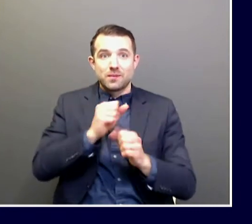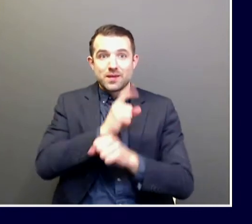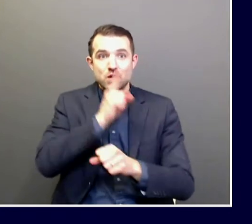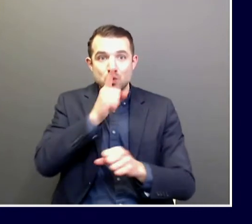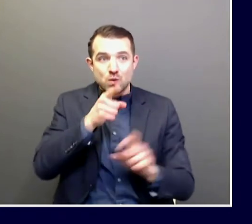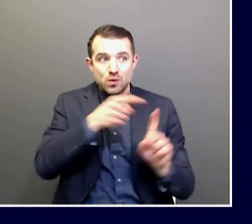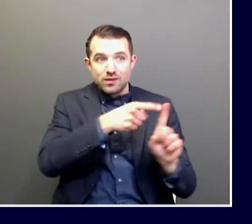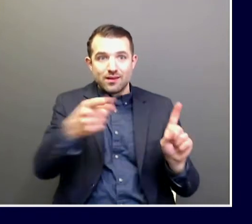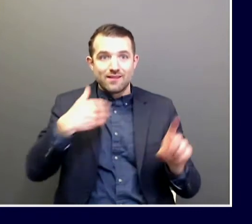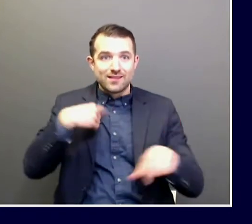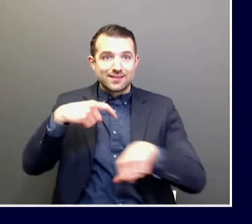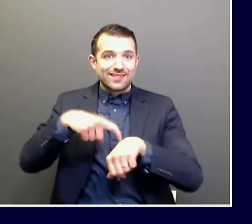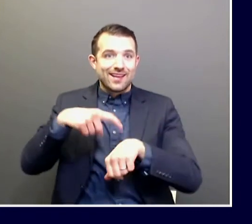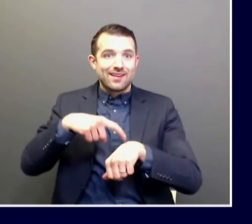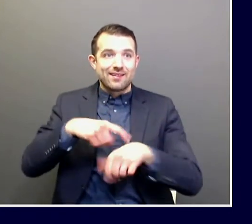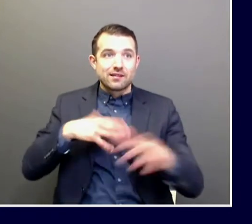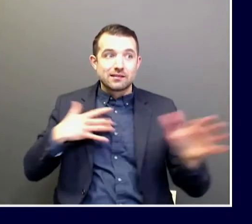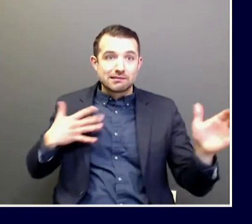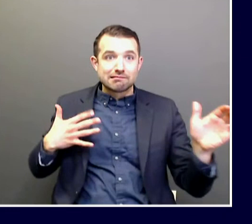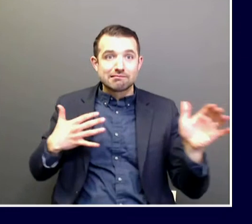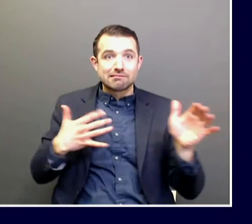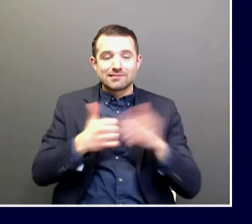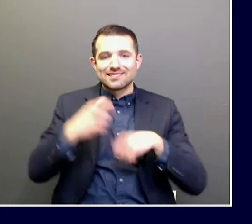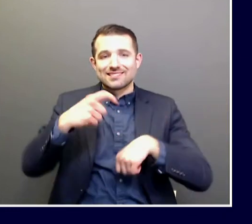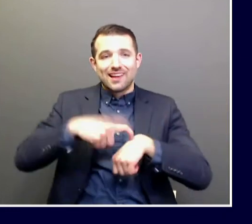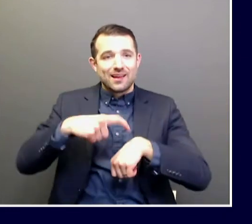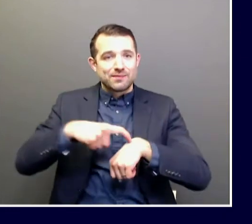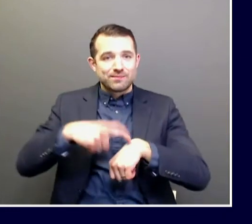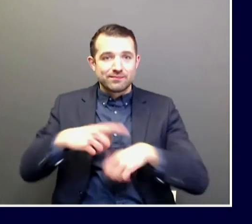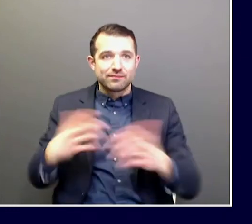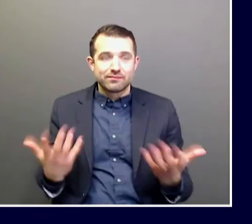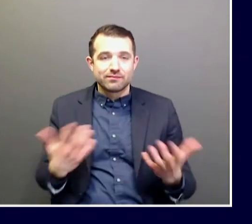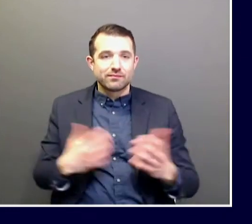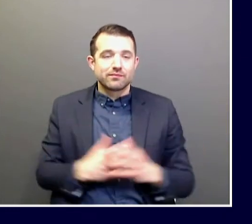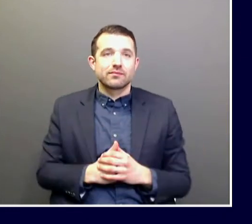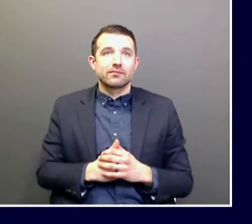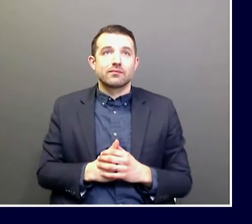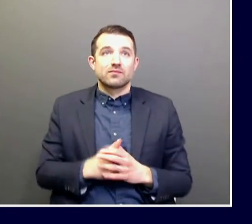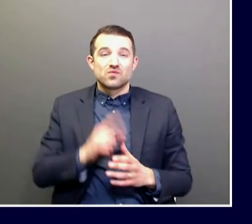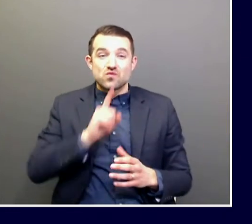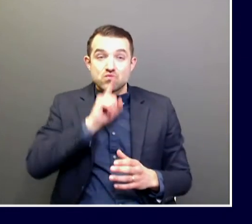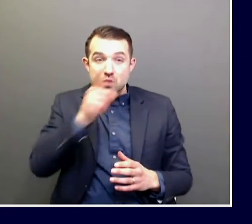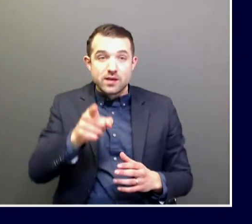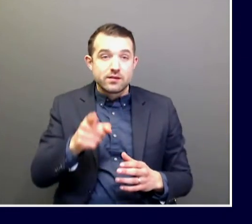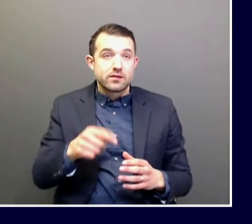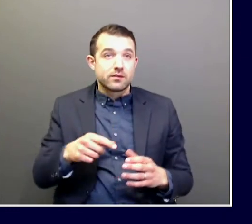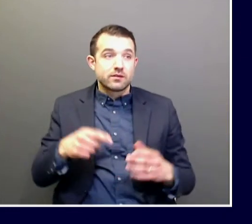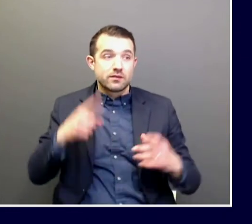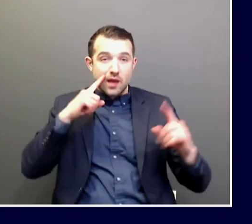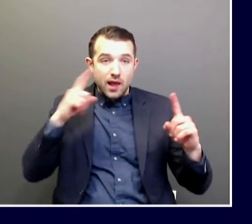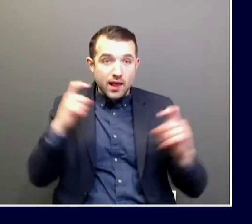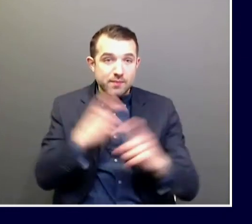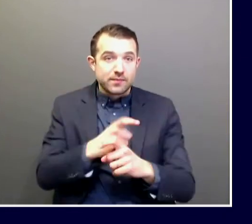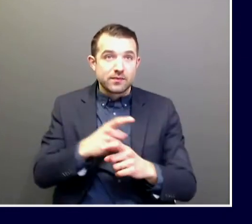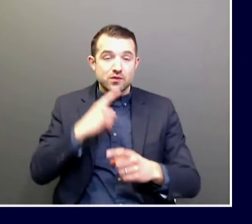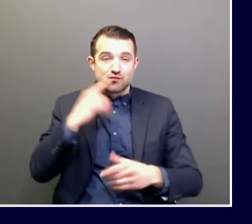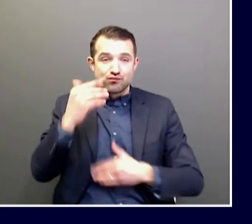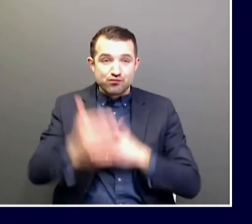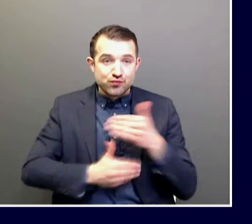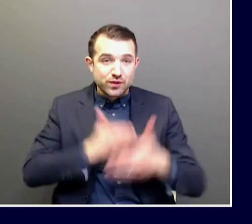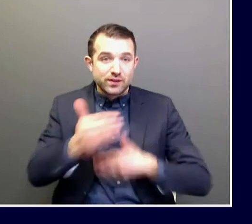this, to make sure that project comes online. It's a technical project, I will tell you. It requires building an AI,